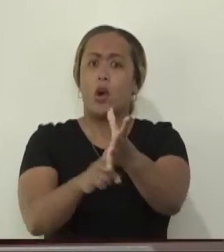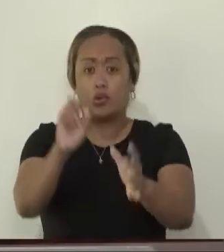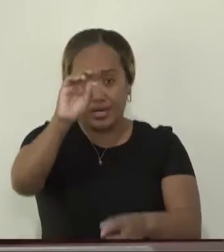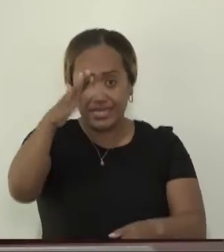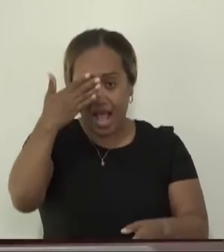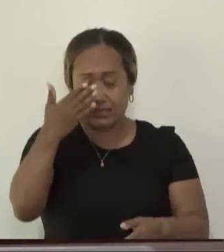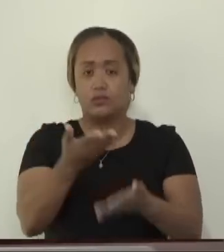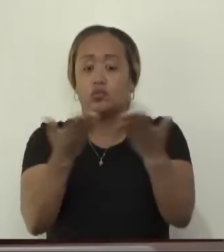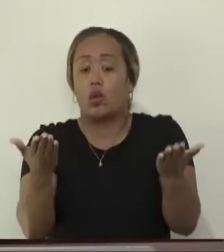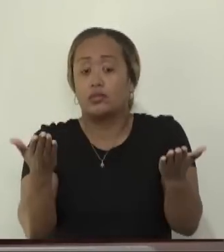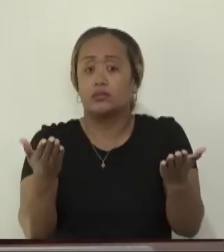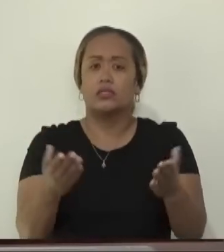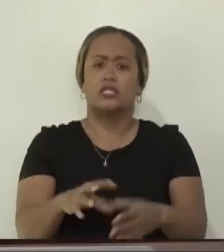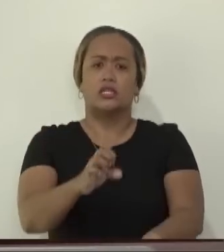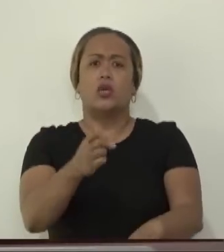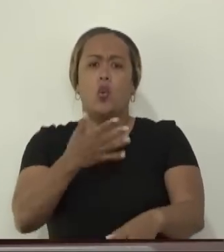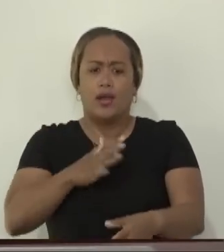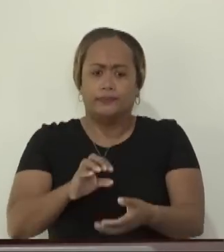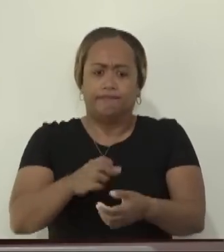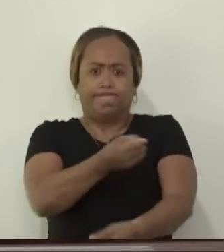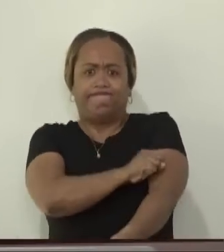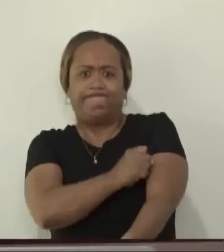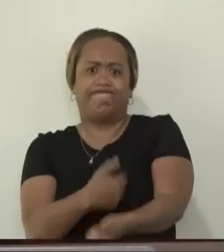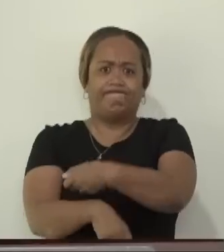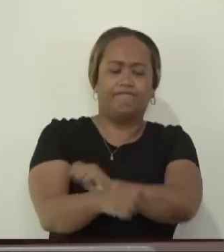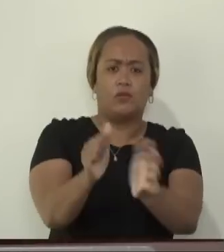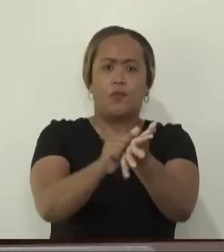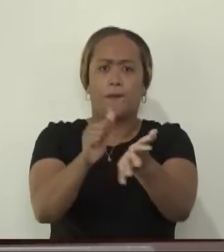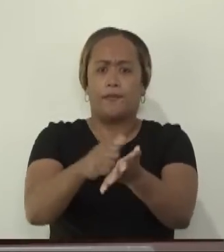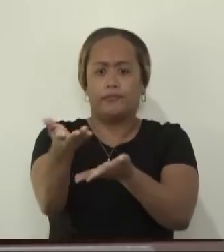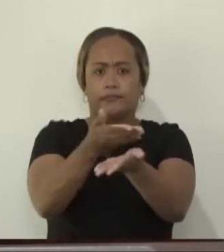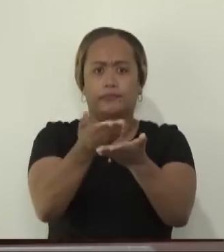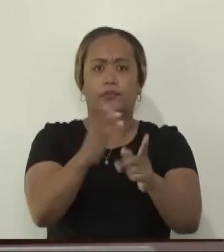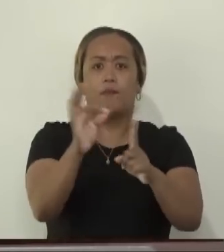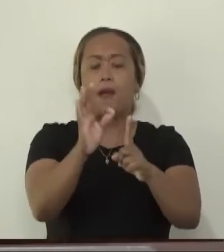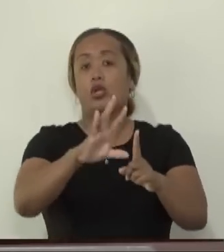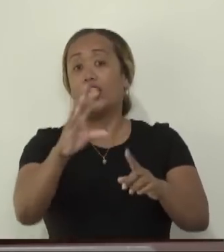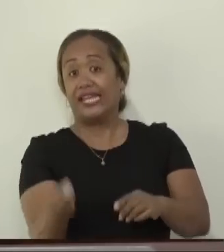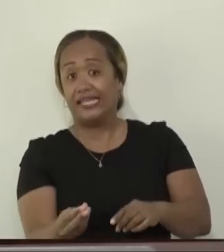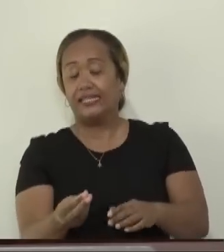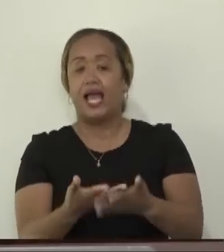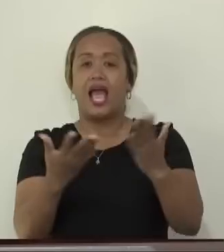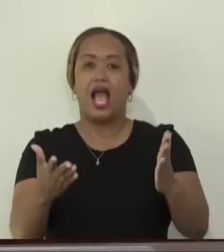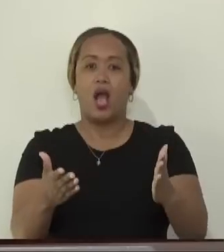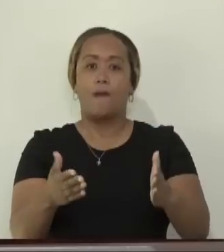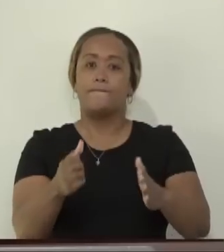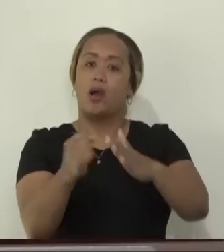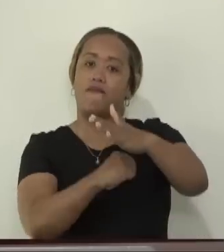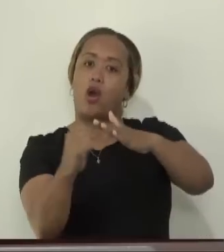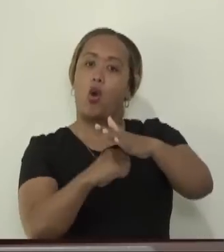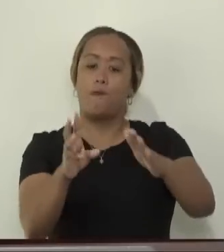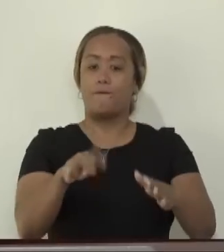visit was to strengthen our bilateral relationship with Papua New Guinea as a founding member of the